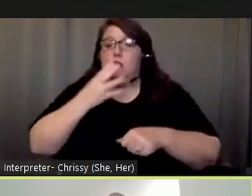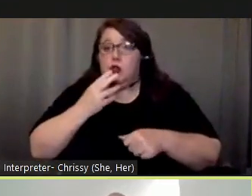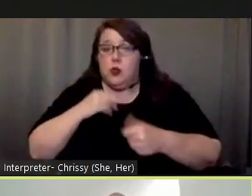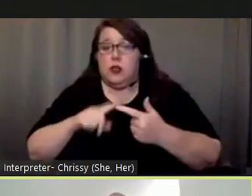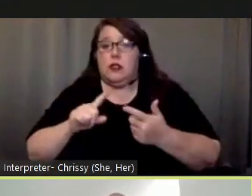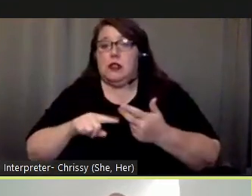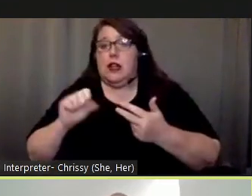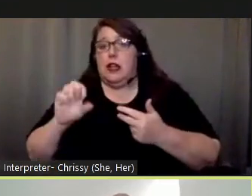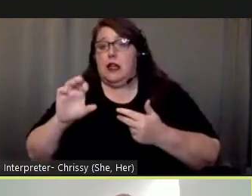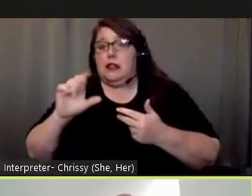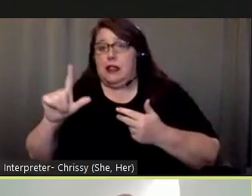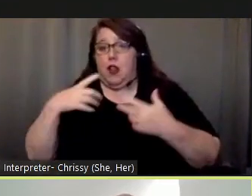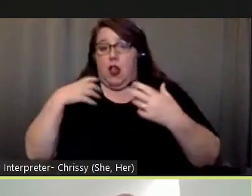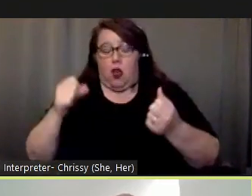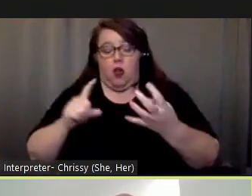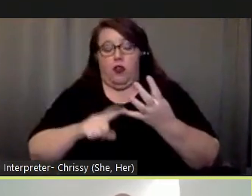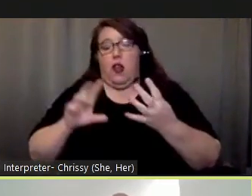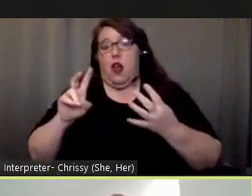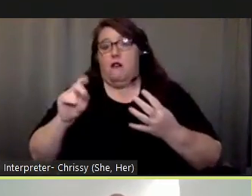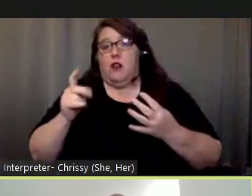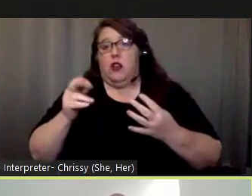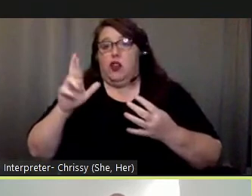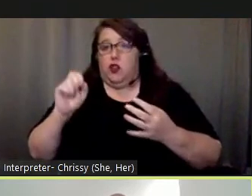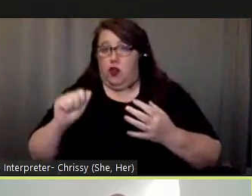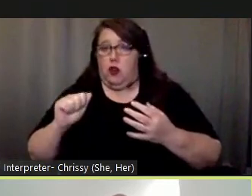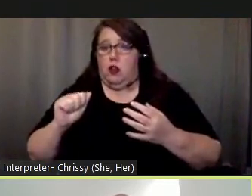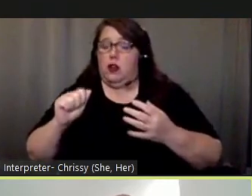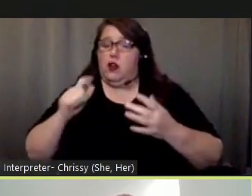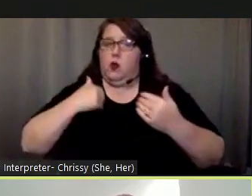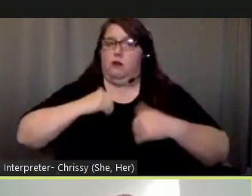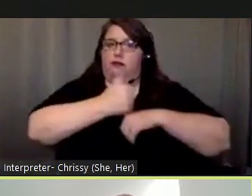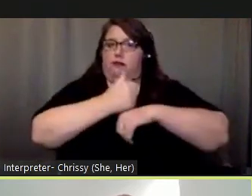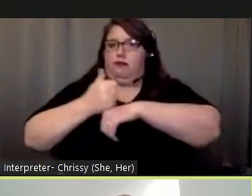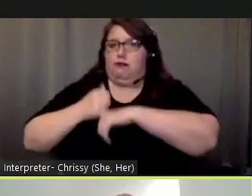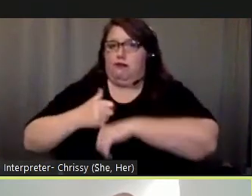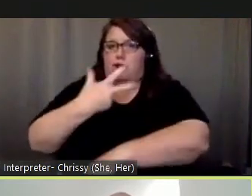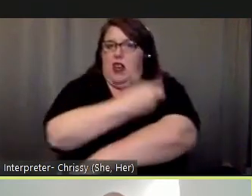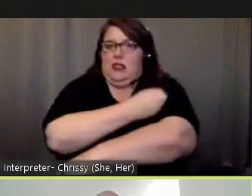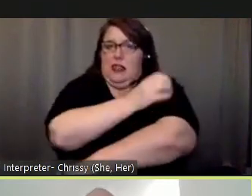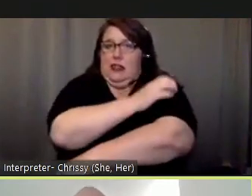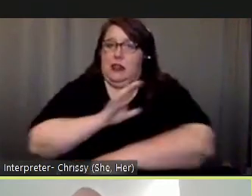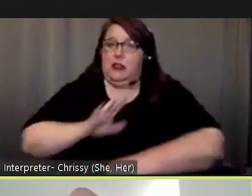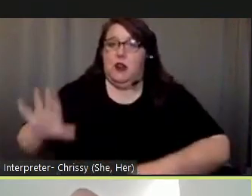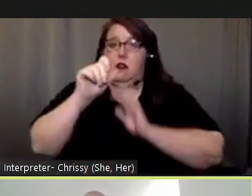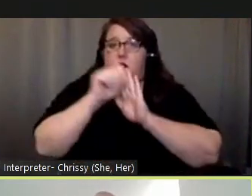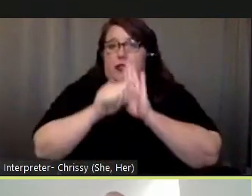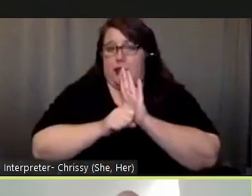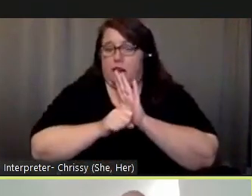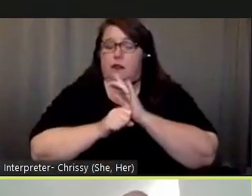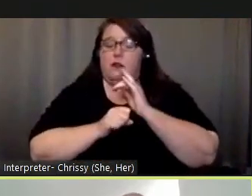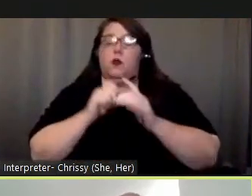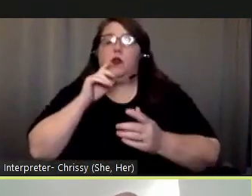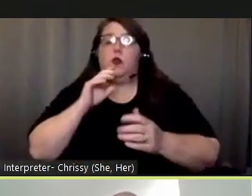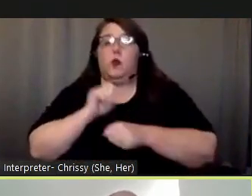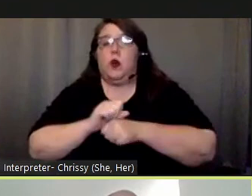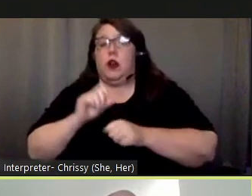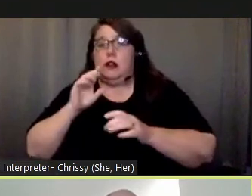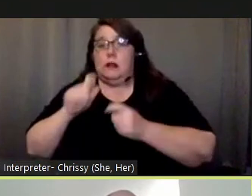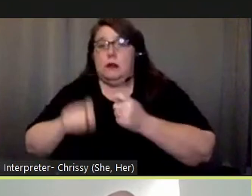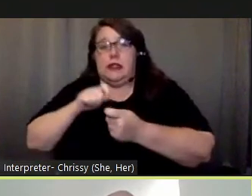Health, and Centura to stand up mass vaccine clinics across the state. We're also working on specific health